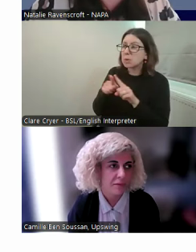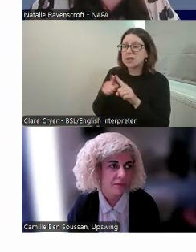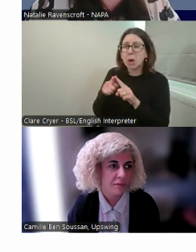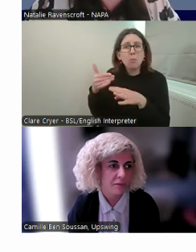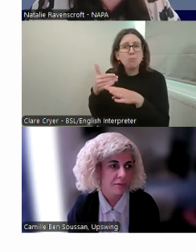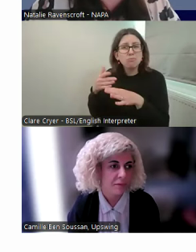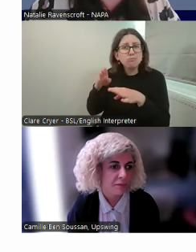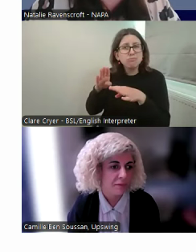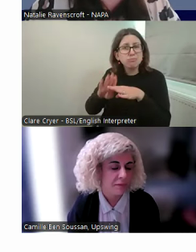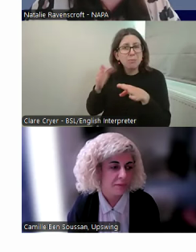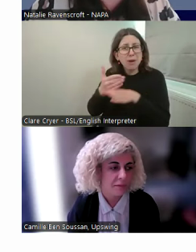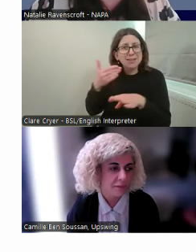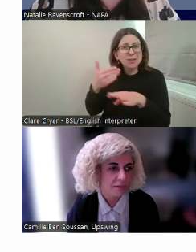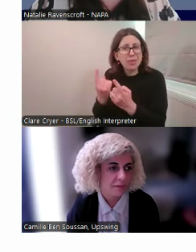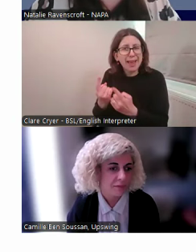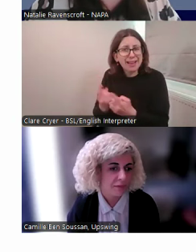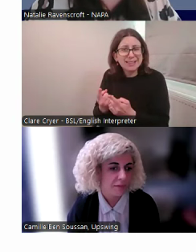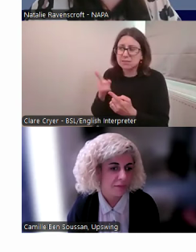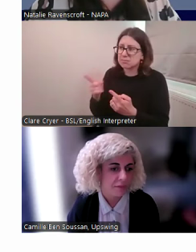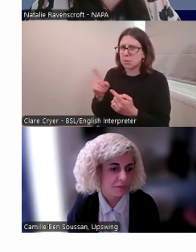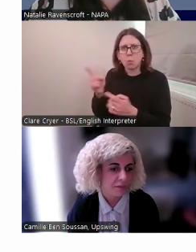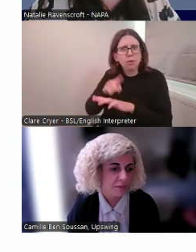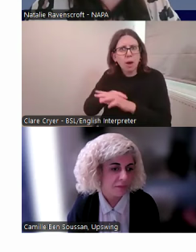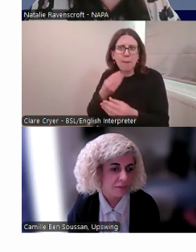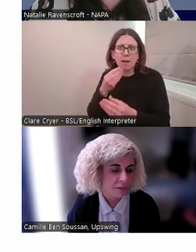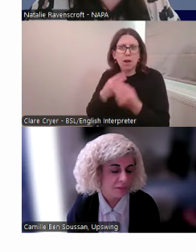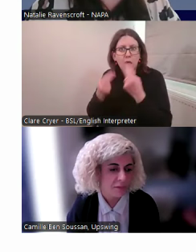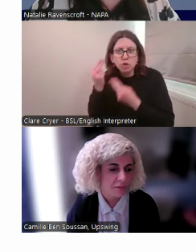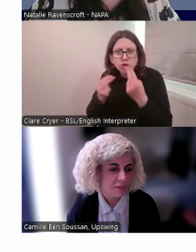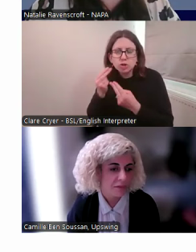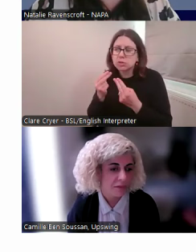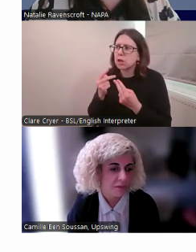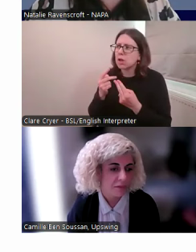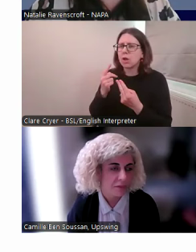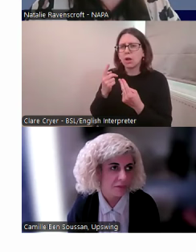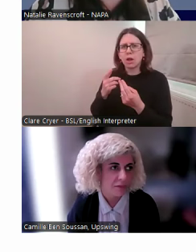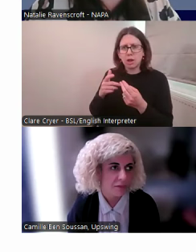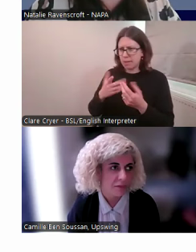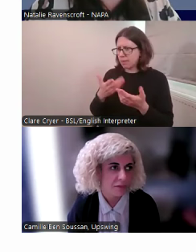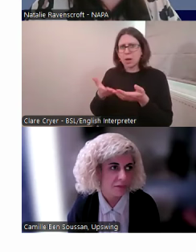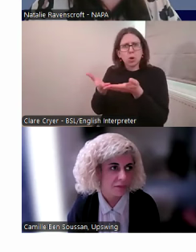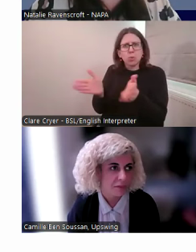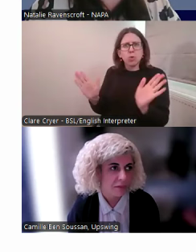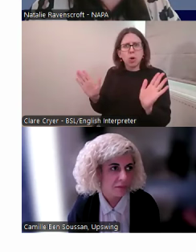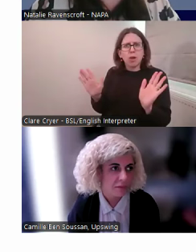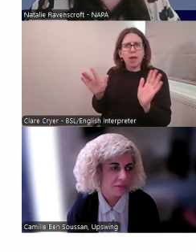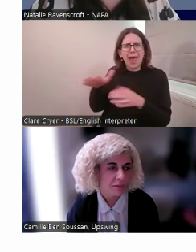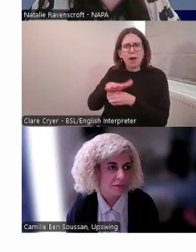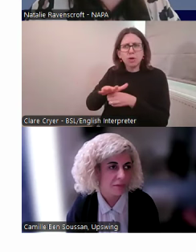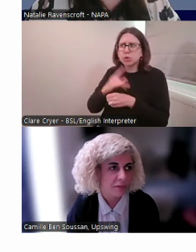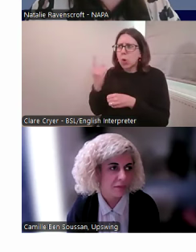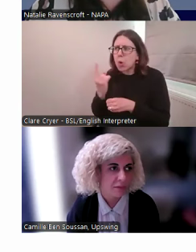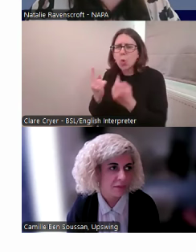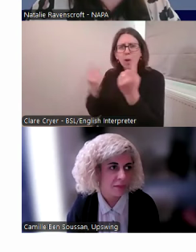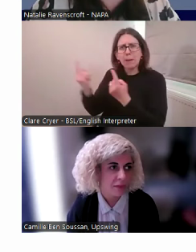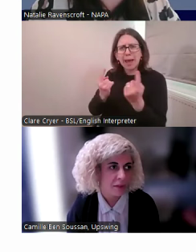who comes to visit, which rooms are used for what, who comes down to the communal areas, who stays in their rooms.